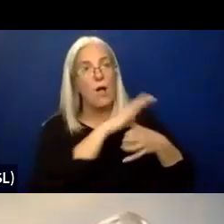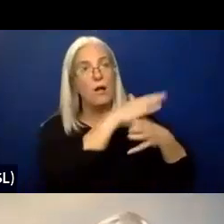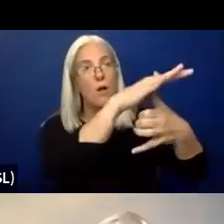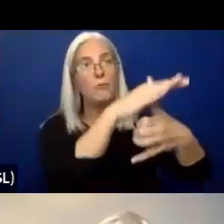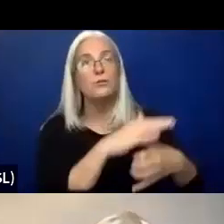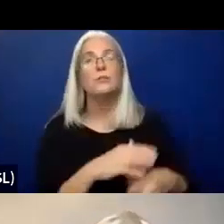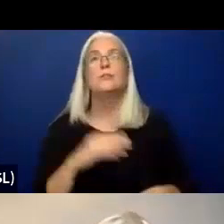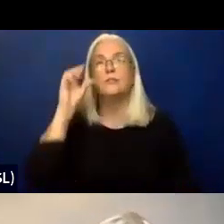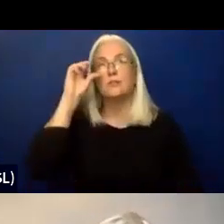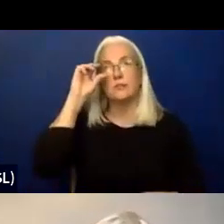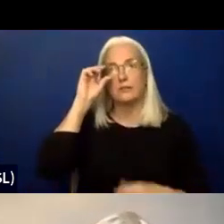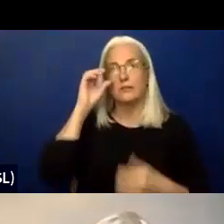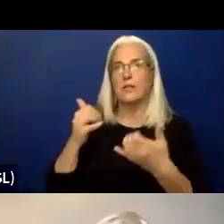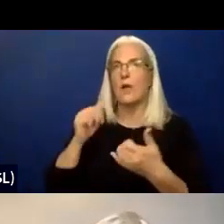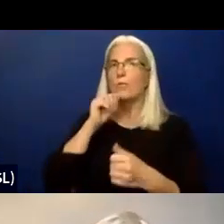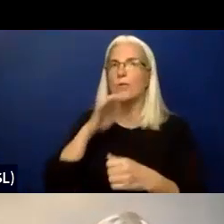Democrat. Kaylee?